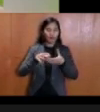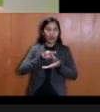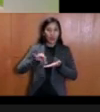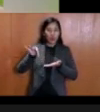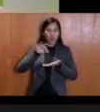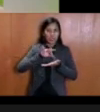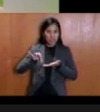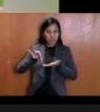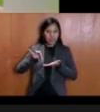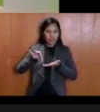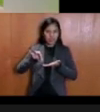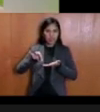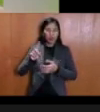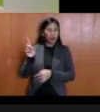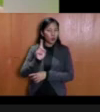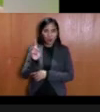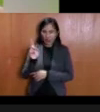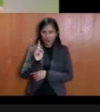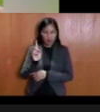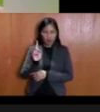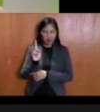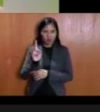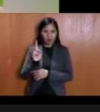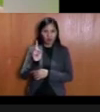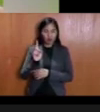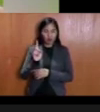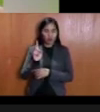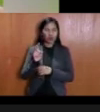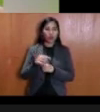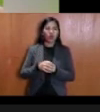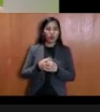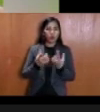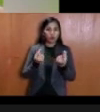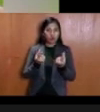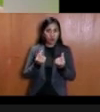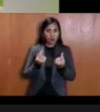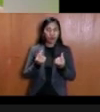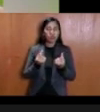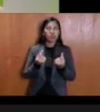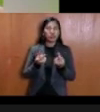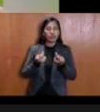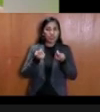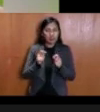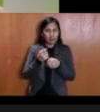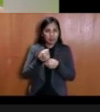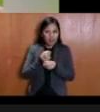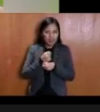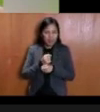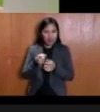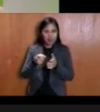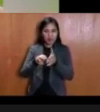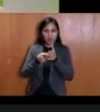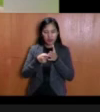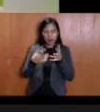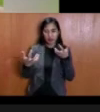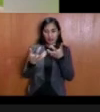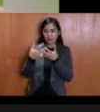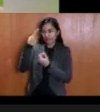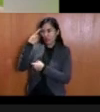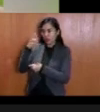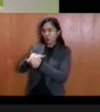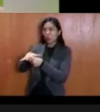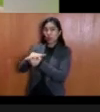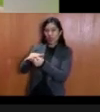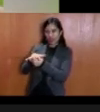trying to tailor the global sustainability reporting requirements to the local